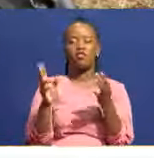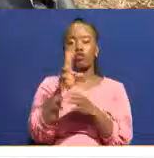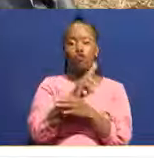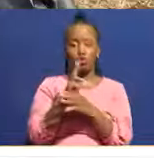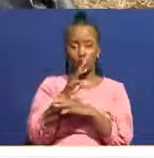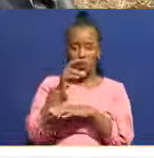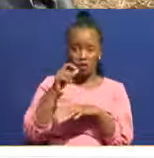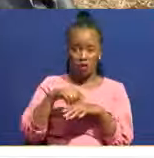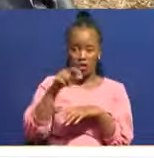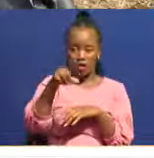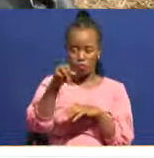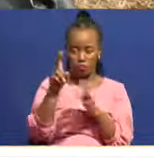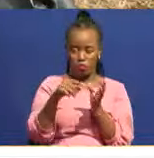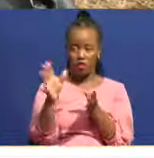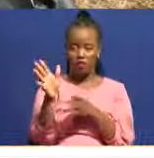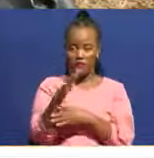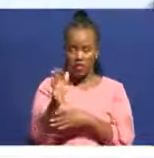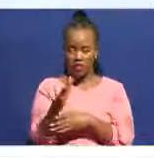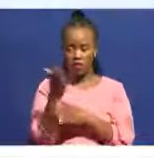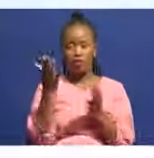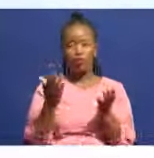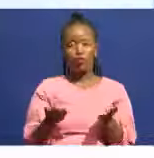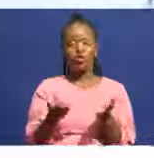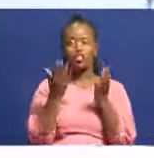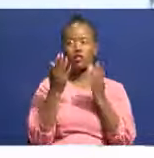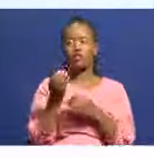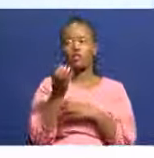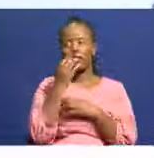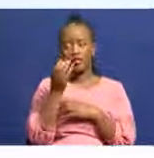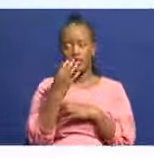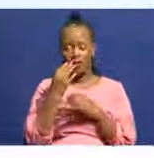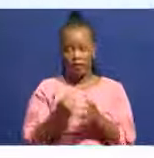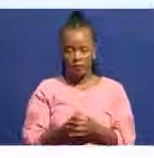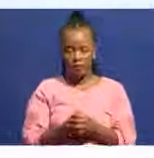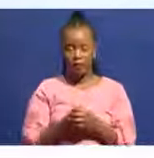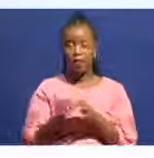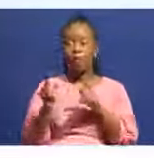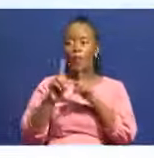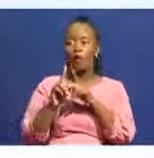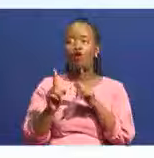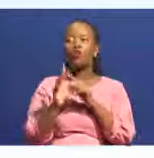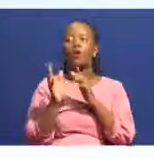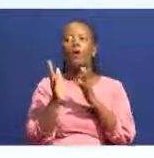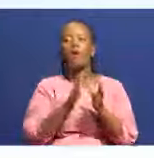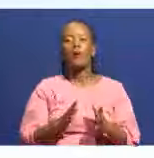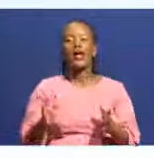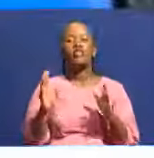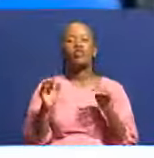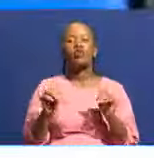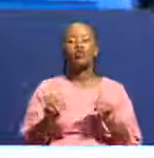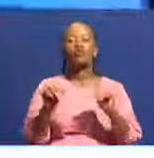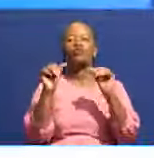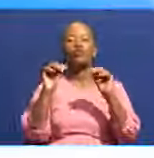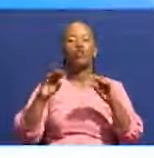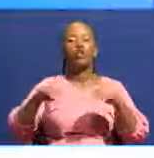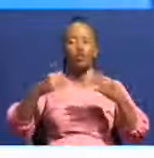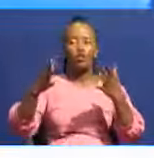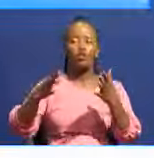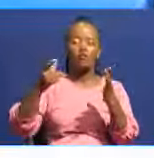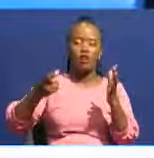of fish will increase nutrition levels. Governor Waiguru says plans are underway to distribute an